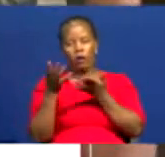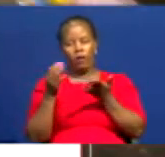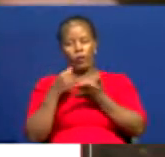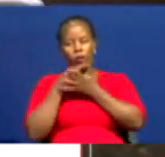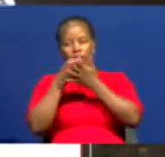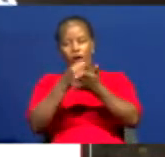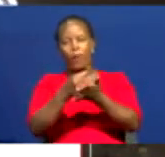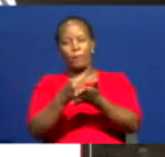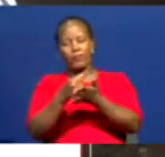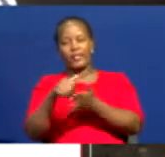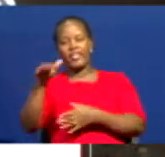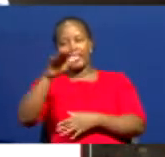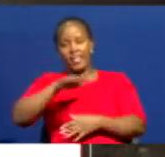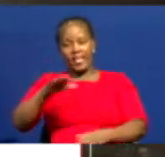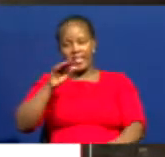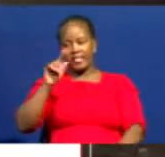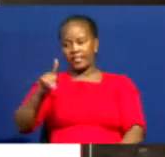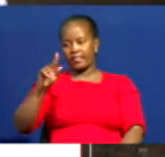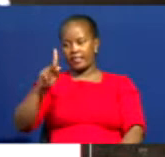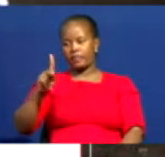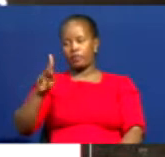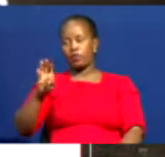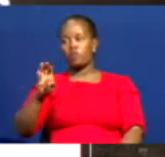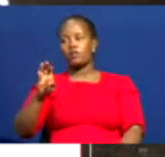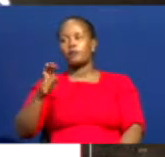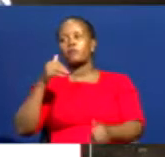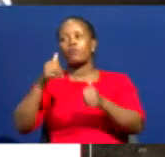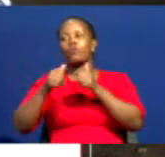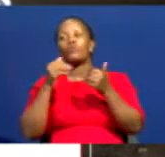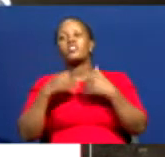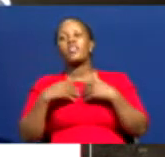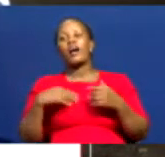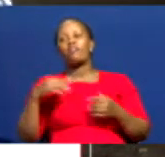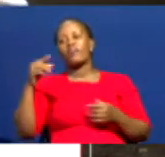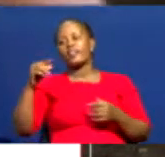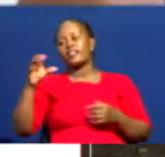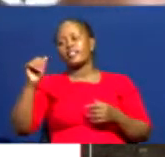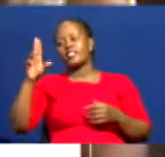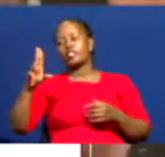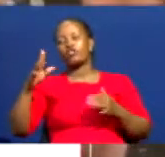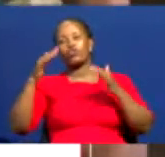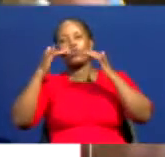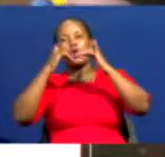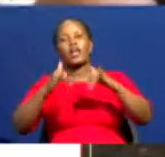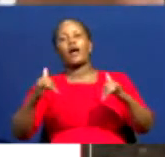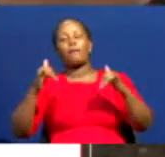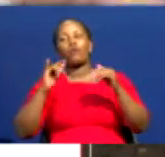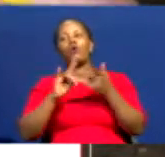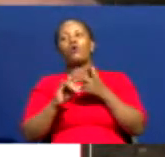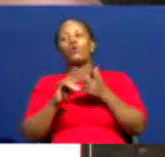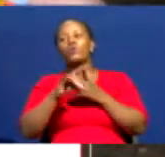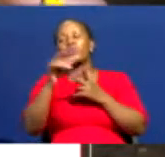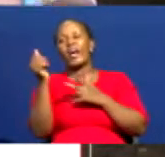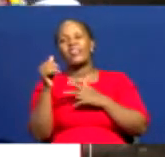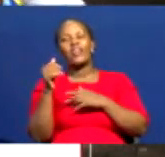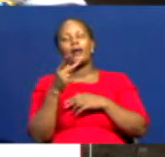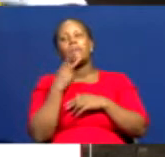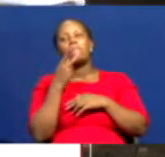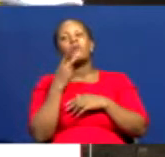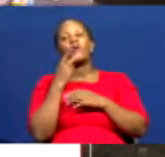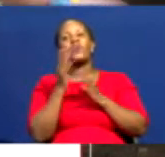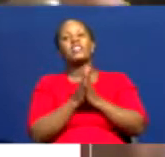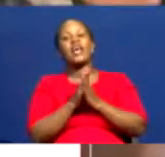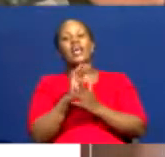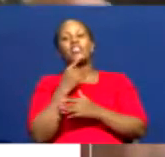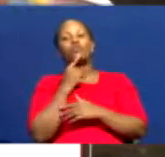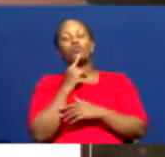help the area of Lorengipi, where there is a bit of JSU camp. And then Aro, again, Pokot and Turkana there